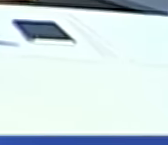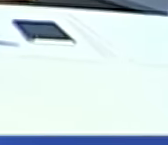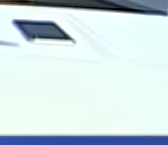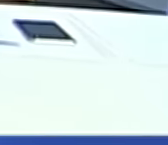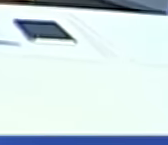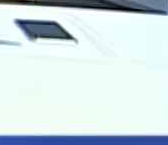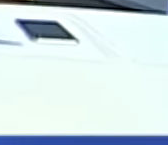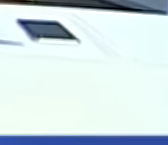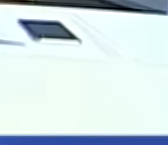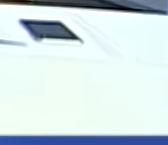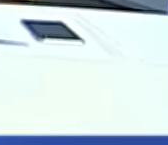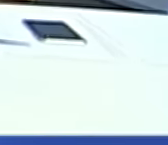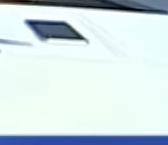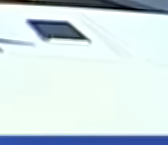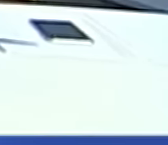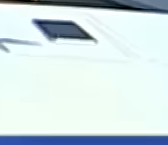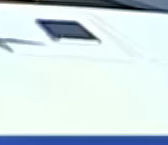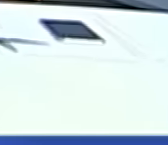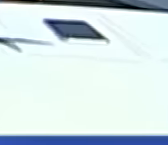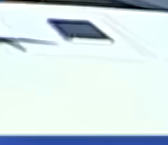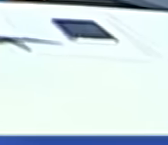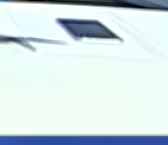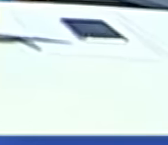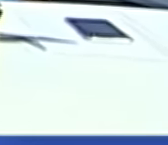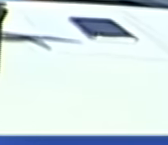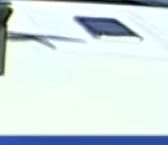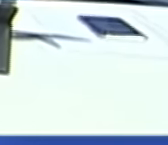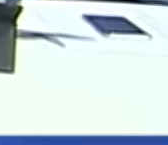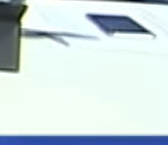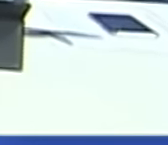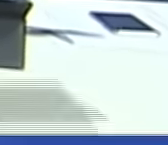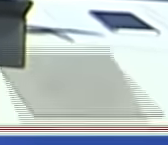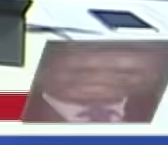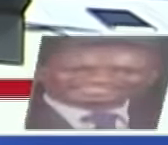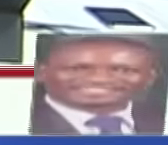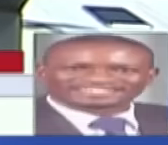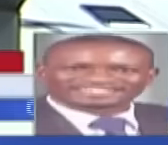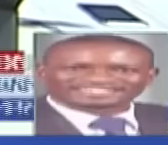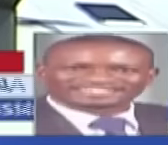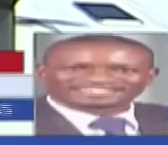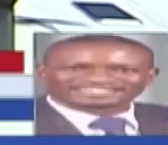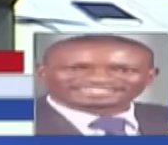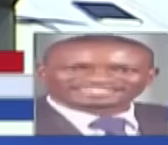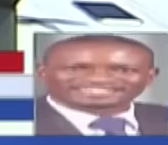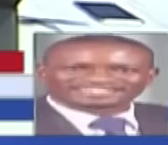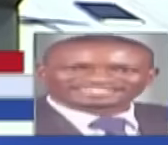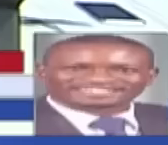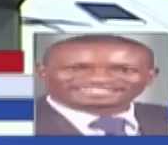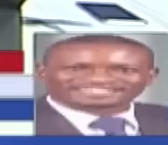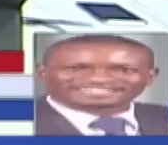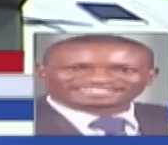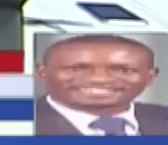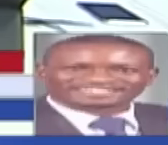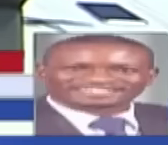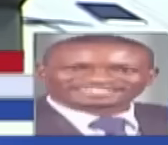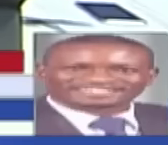sure you know by now. Would you like to make your statement to him? Yeah. You have the ceremonial Secretary General.